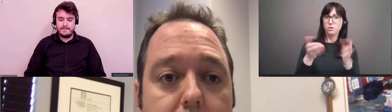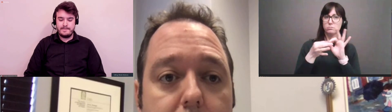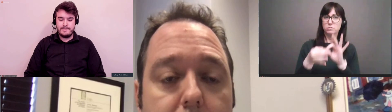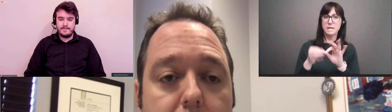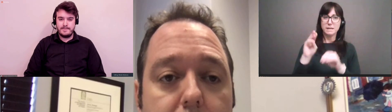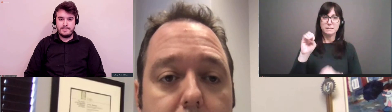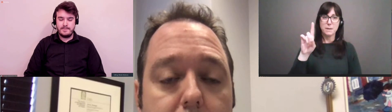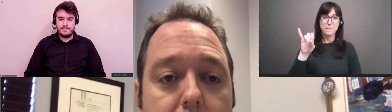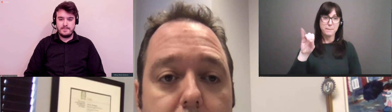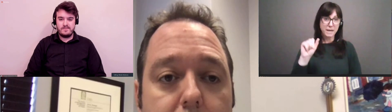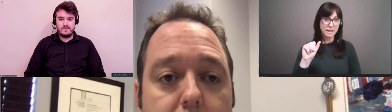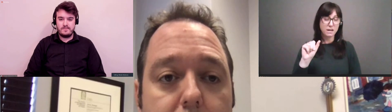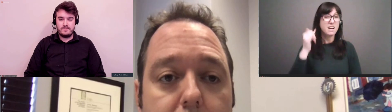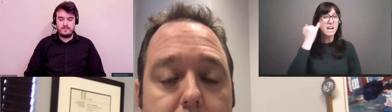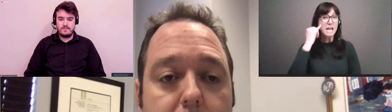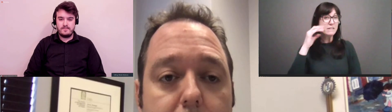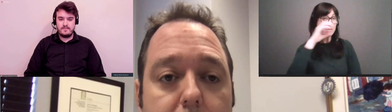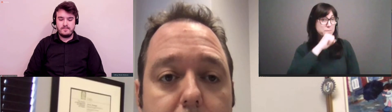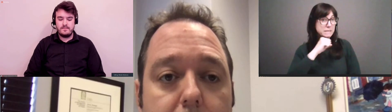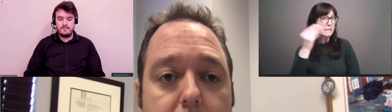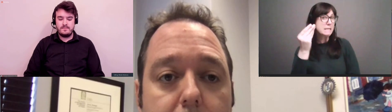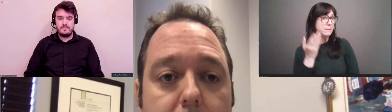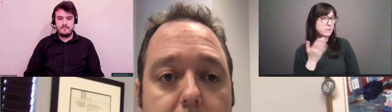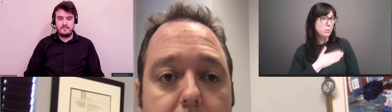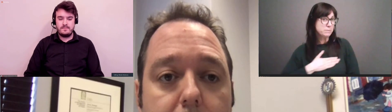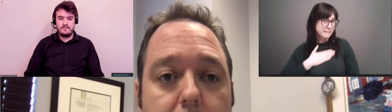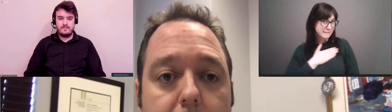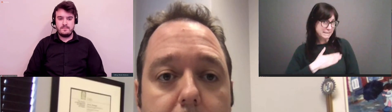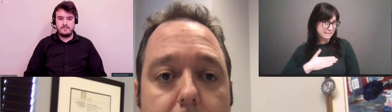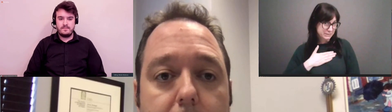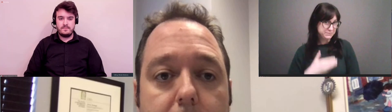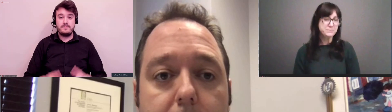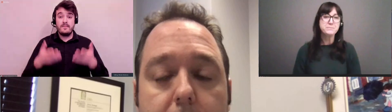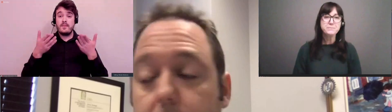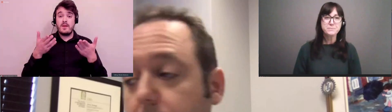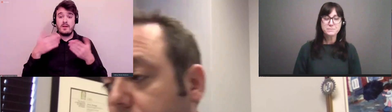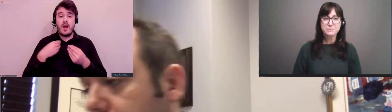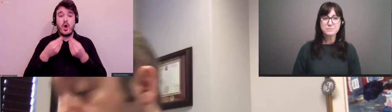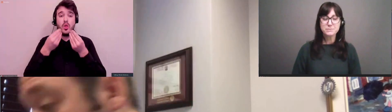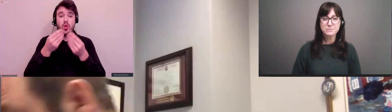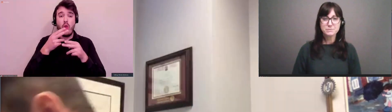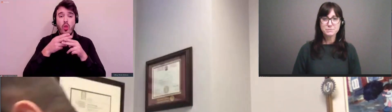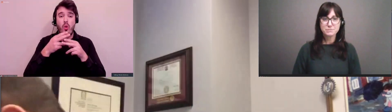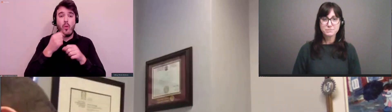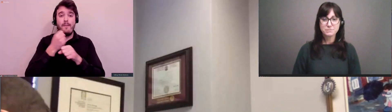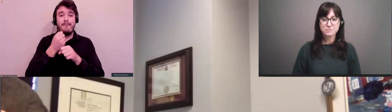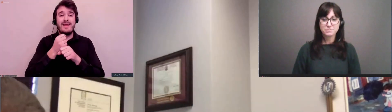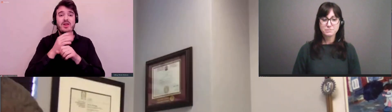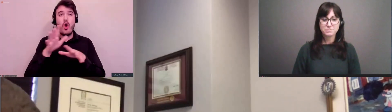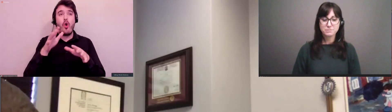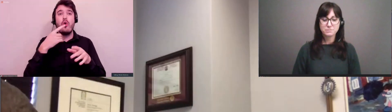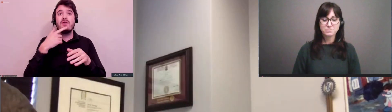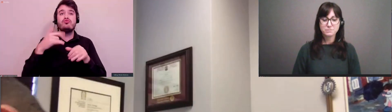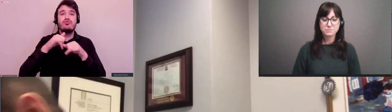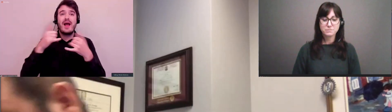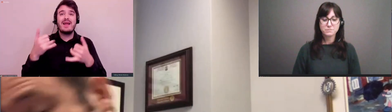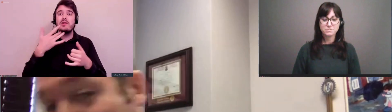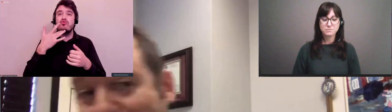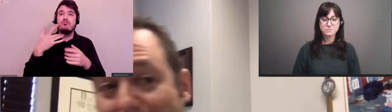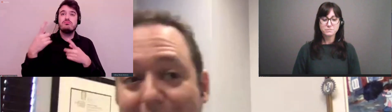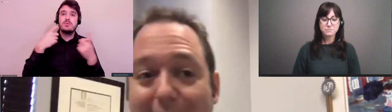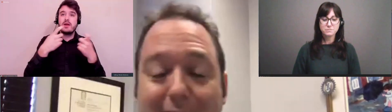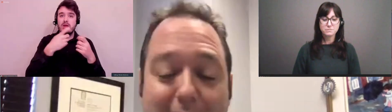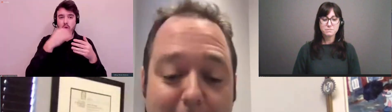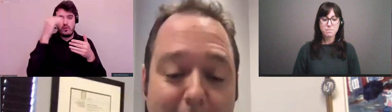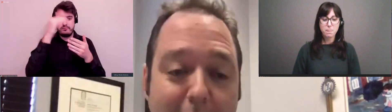media. If I miss anyone, please let me know. Je vais confirmer les noms des médias qui sont en attente. So we'll just do a quick